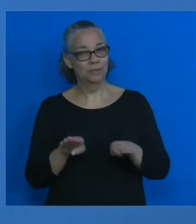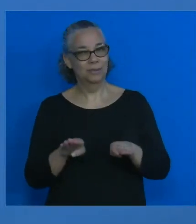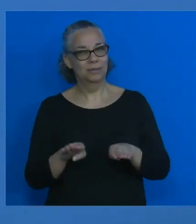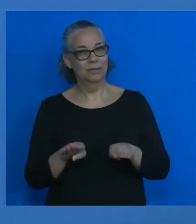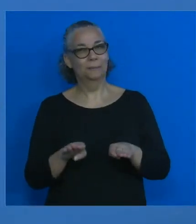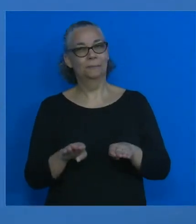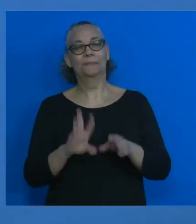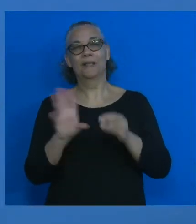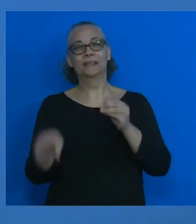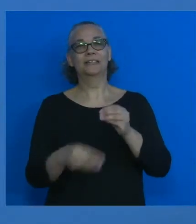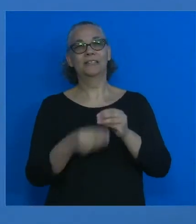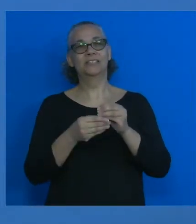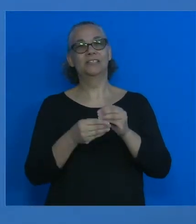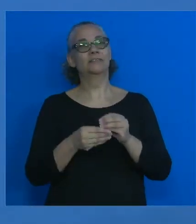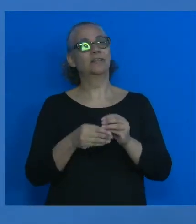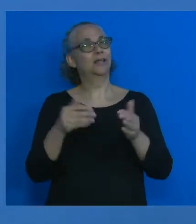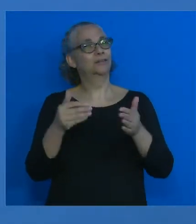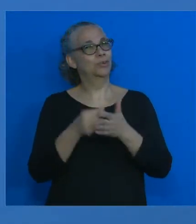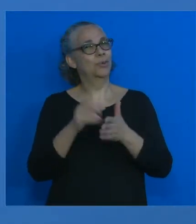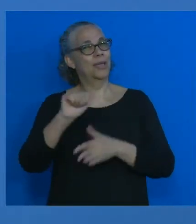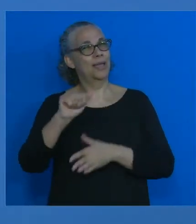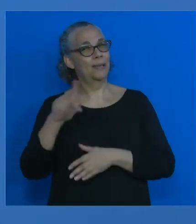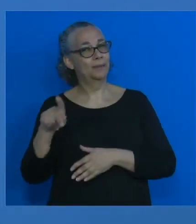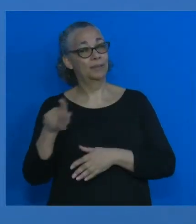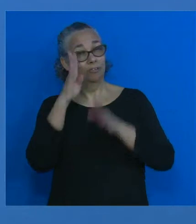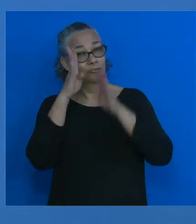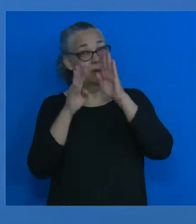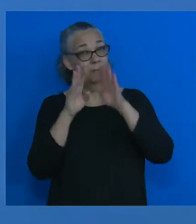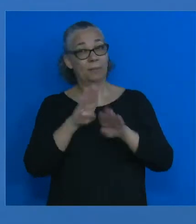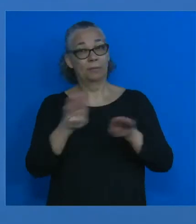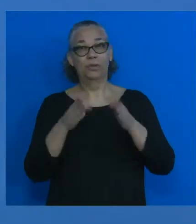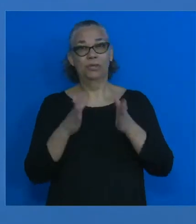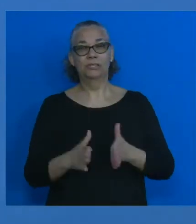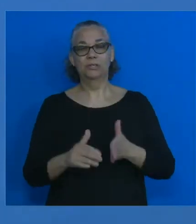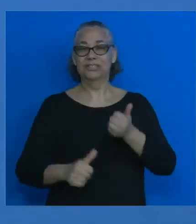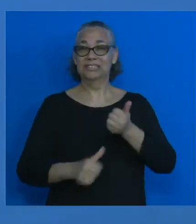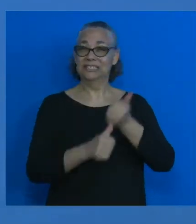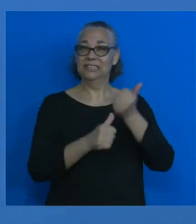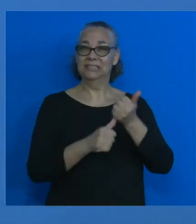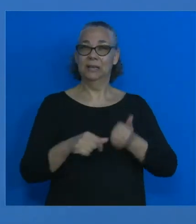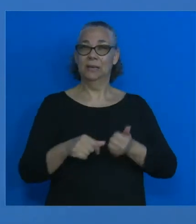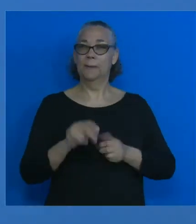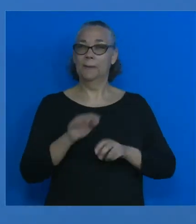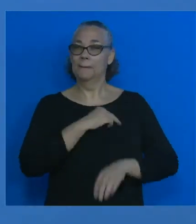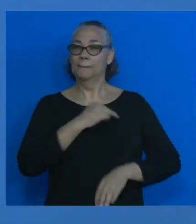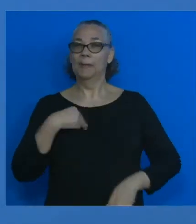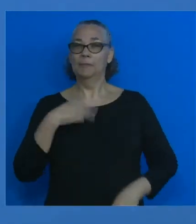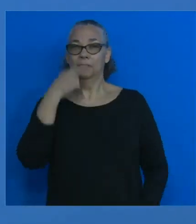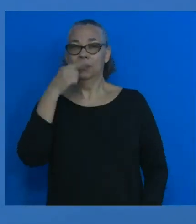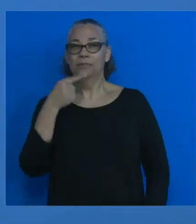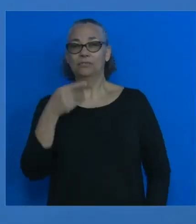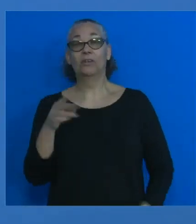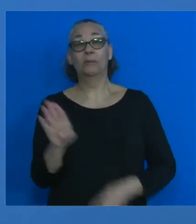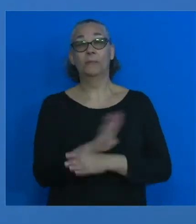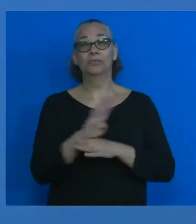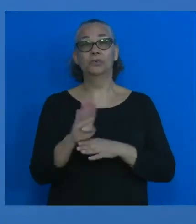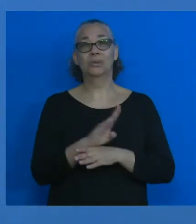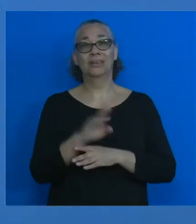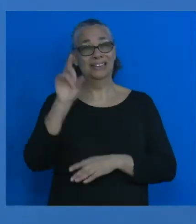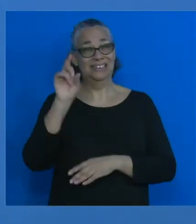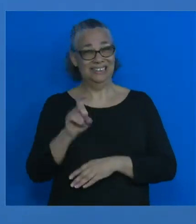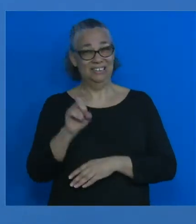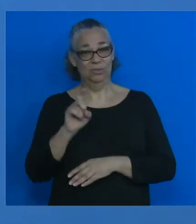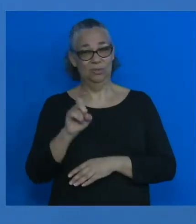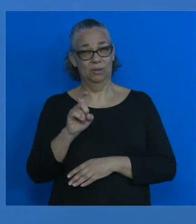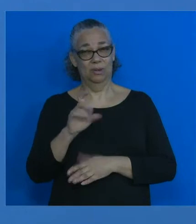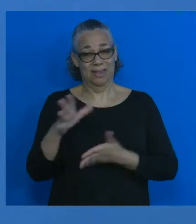another app that has been built by local Bermudians to assist members of the public who own establishments and are required to